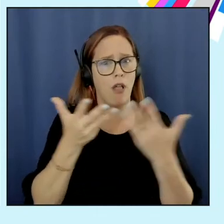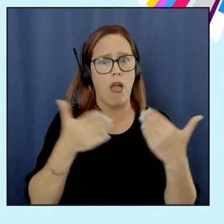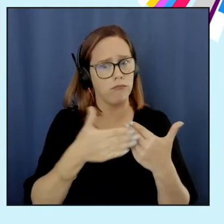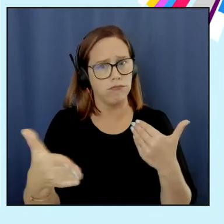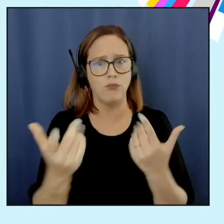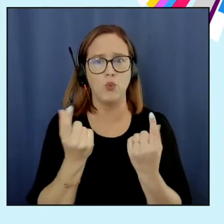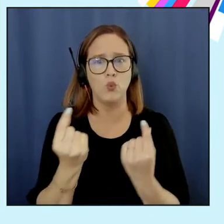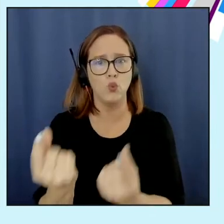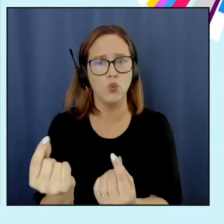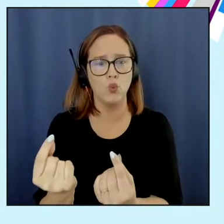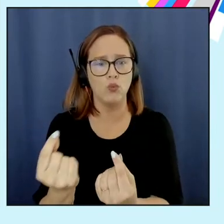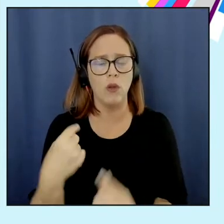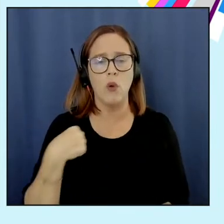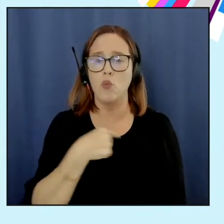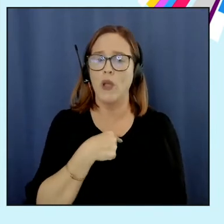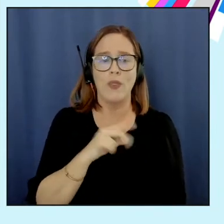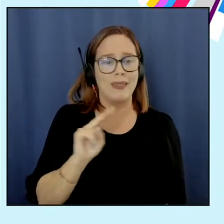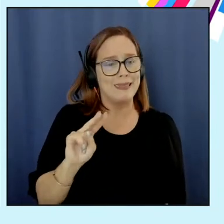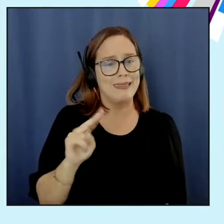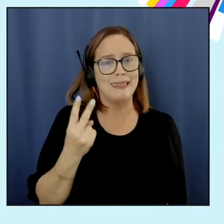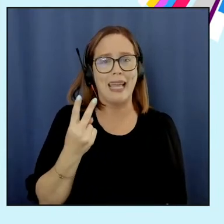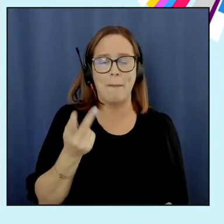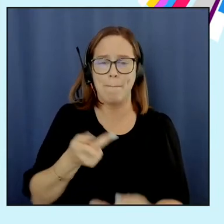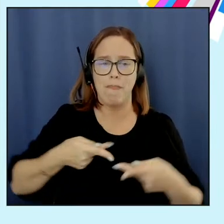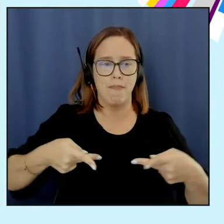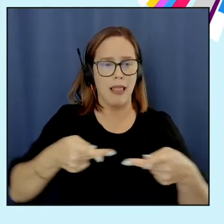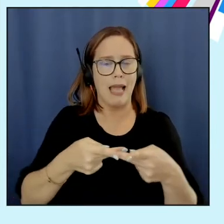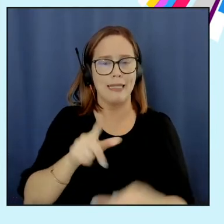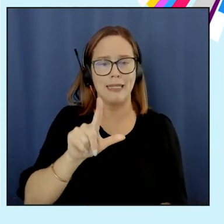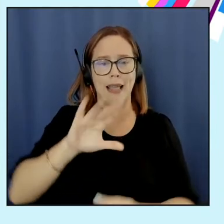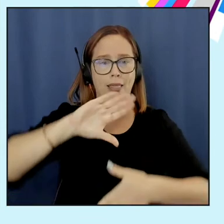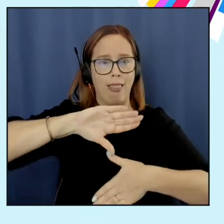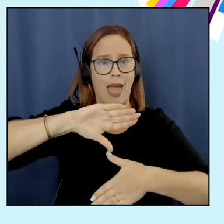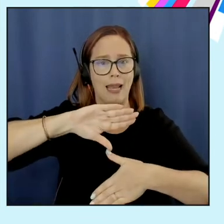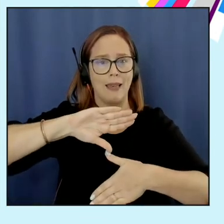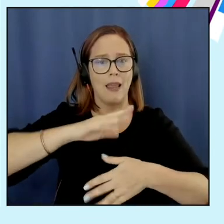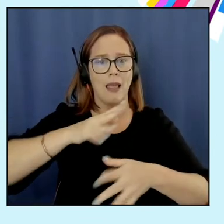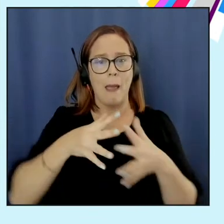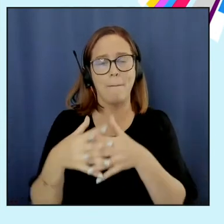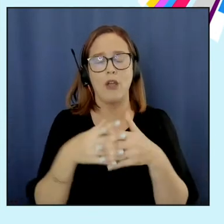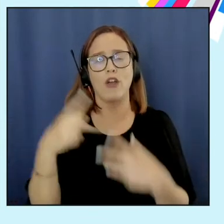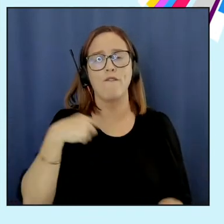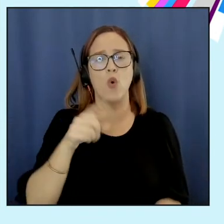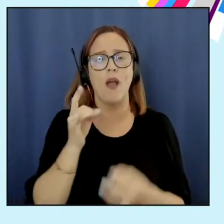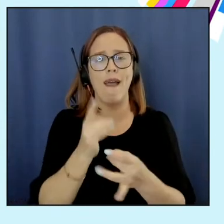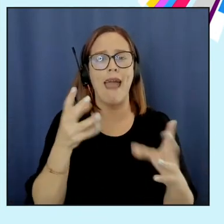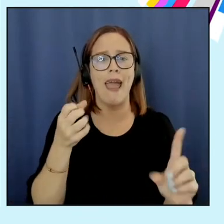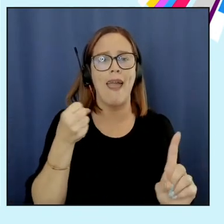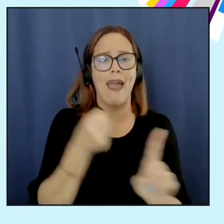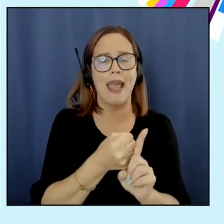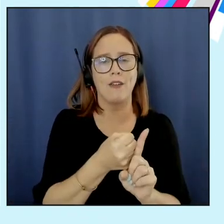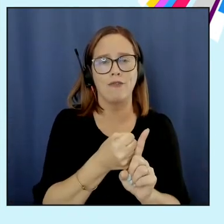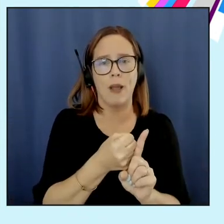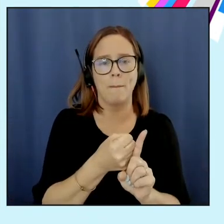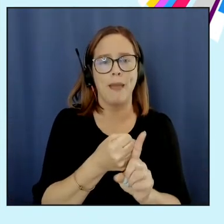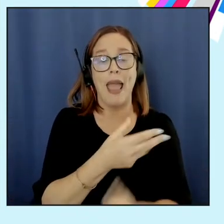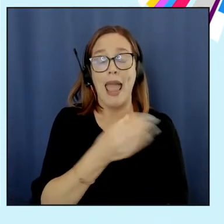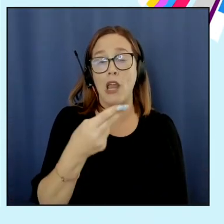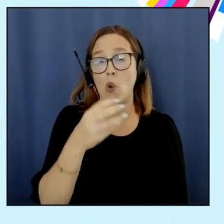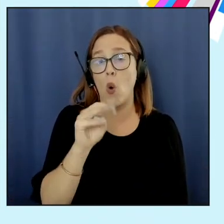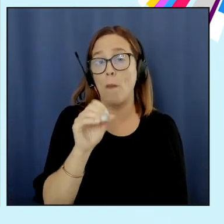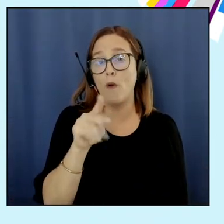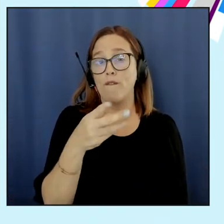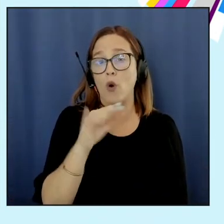in the second place in Latin America for hate crimes and homophobia. And in 2021, we are the